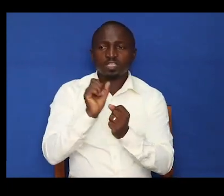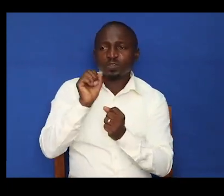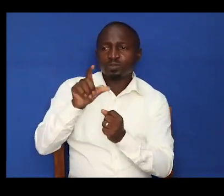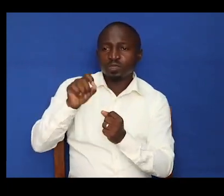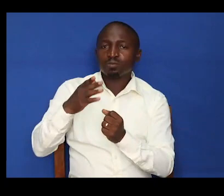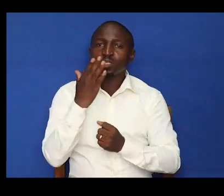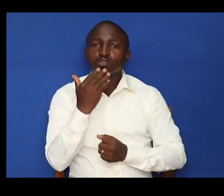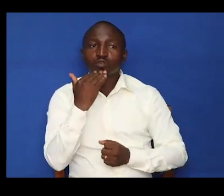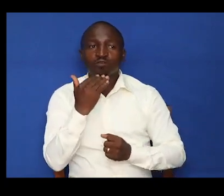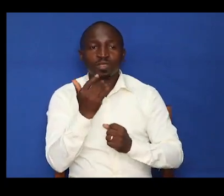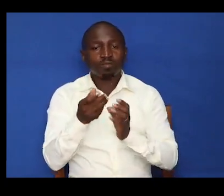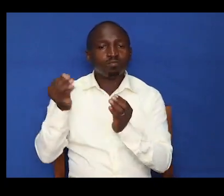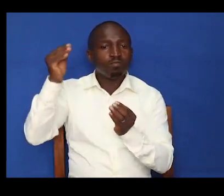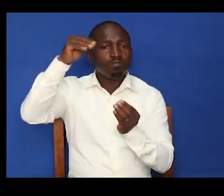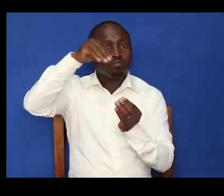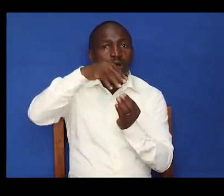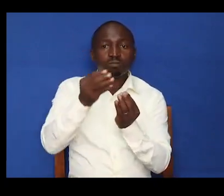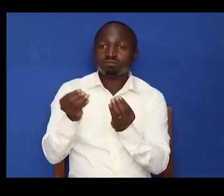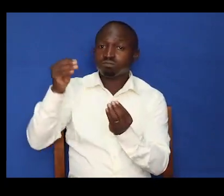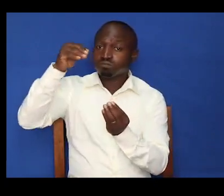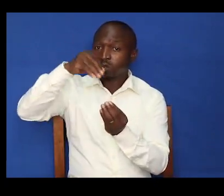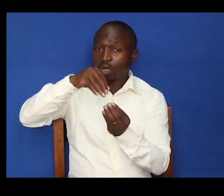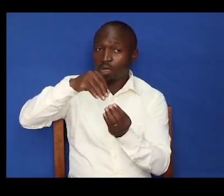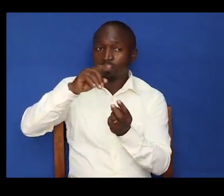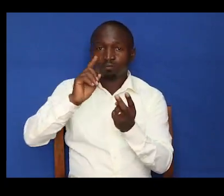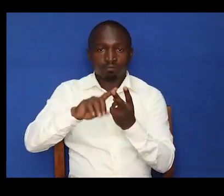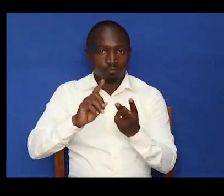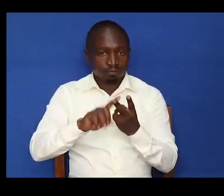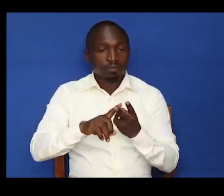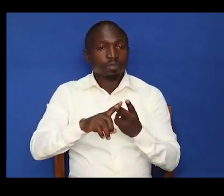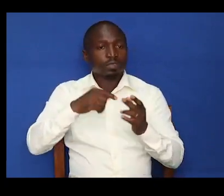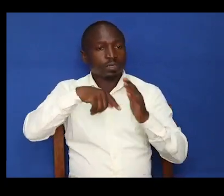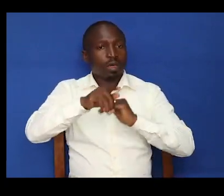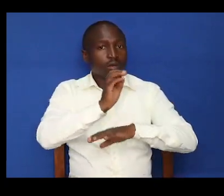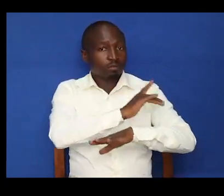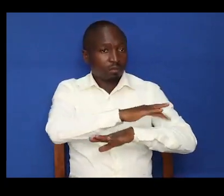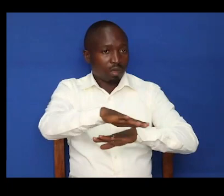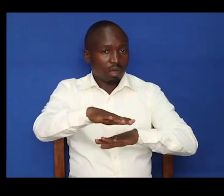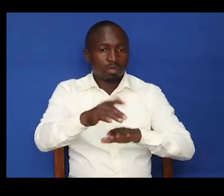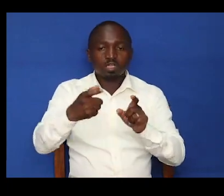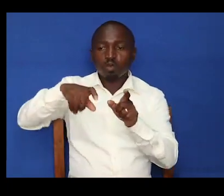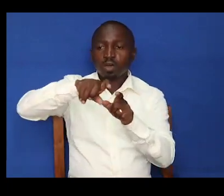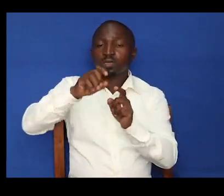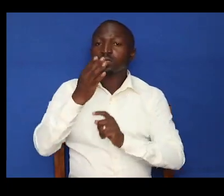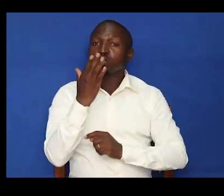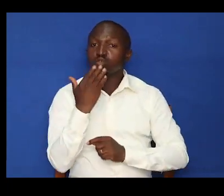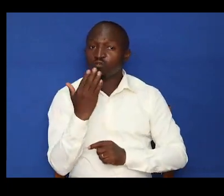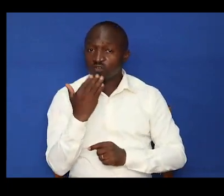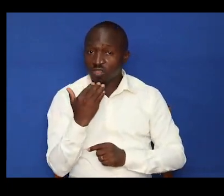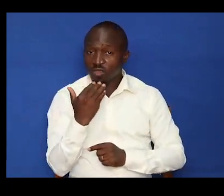into oceanic basin, attributing to high degree of salinity. It is